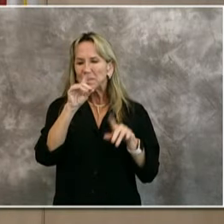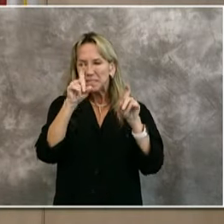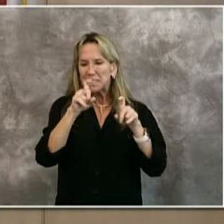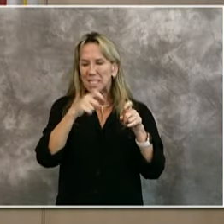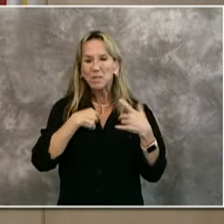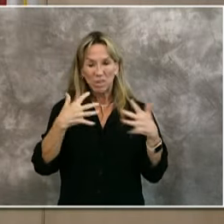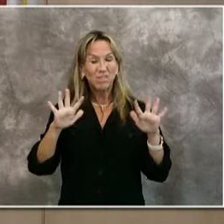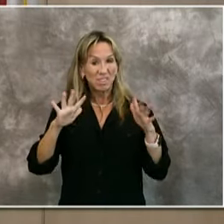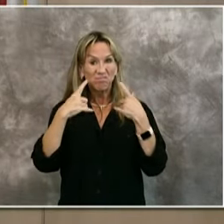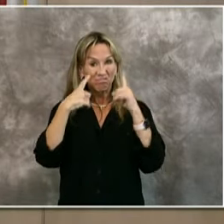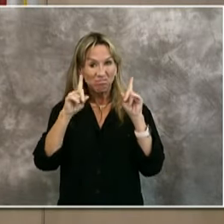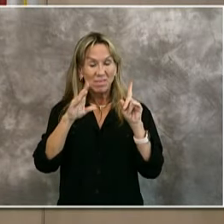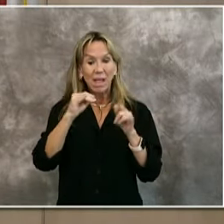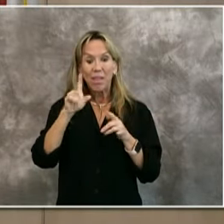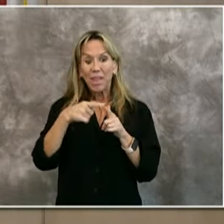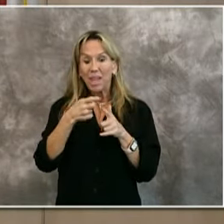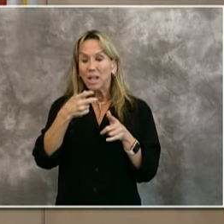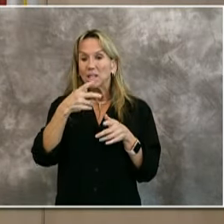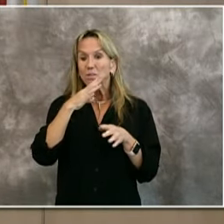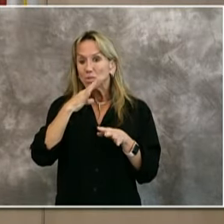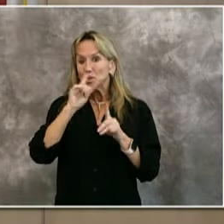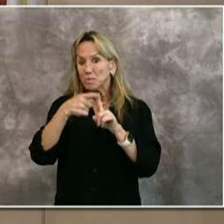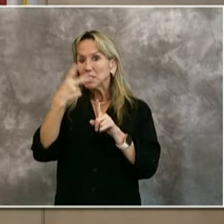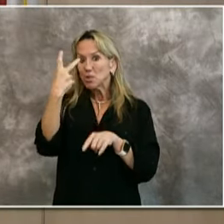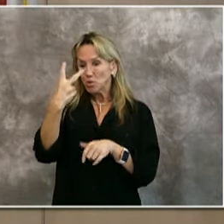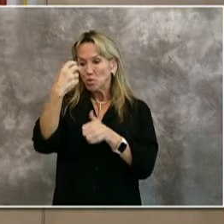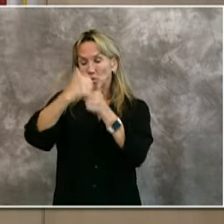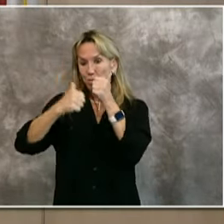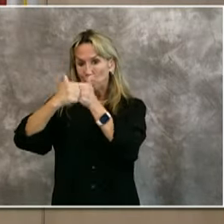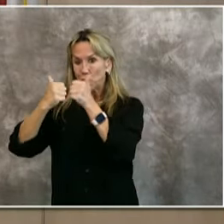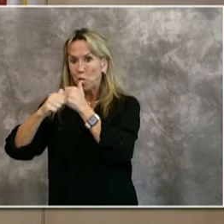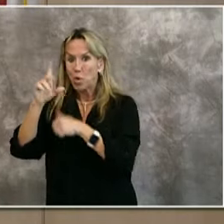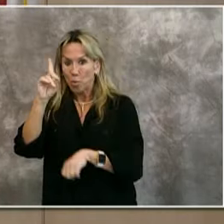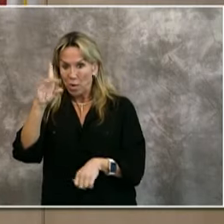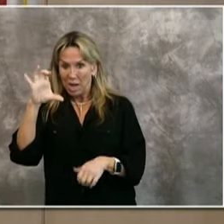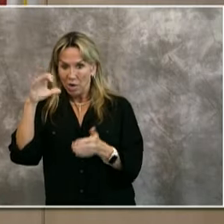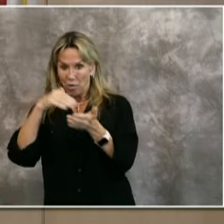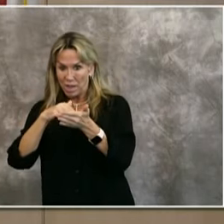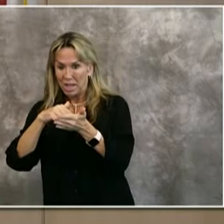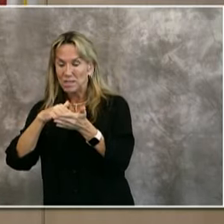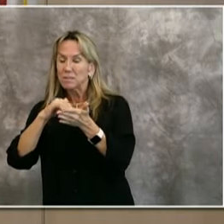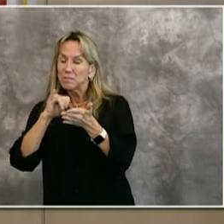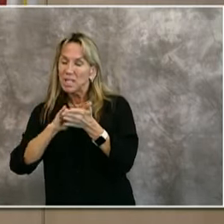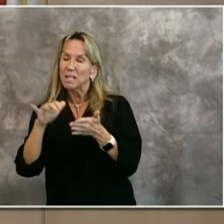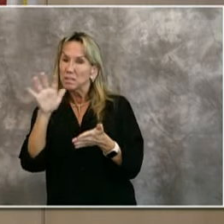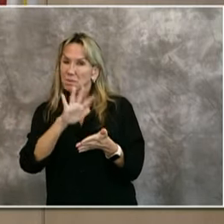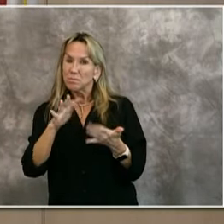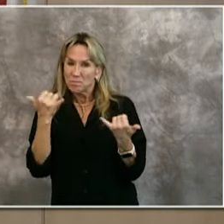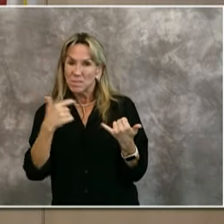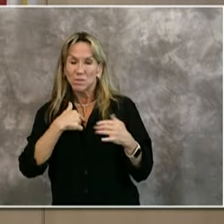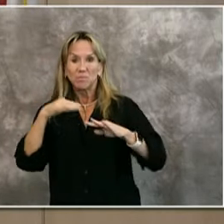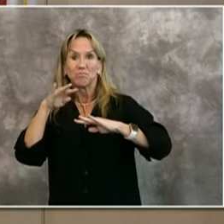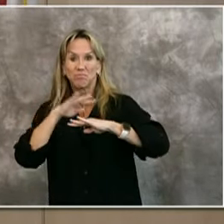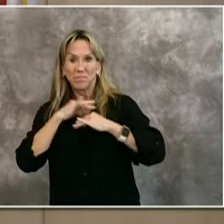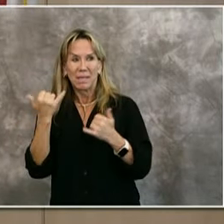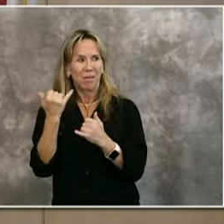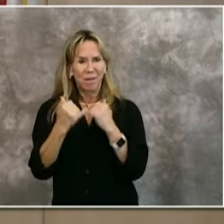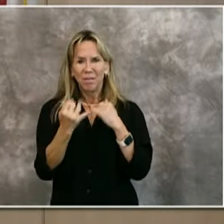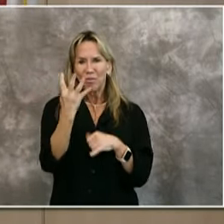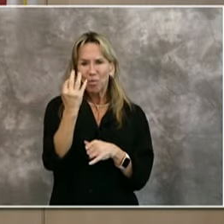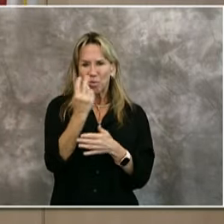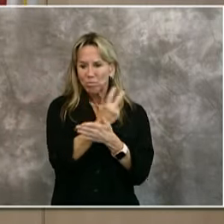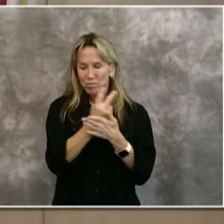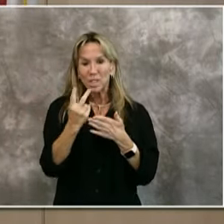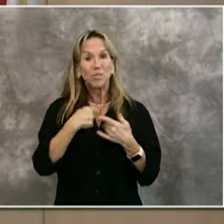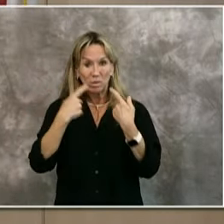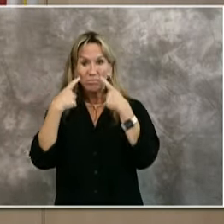then the 2 per 1,000, which is about 6,600 tests averaging per day. Obviously, now the last 14 days we've